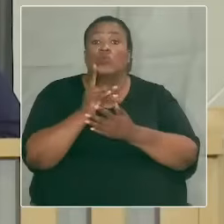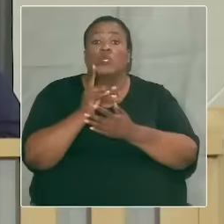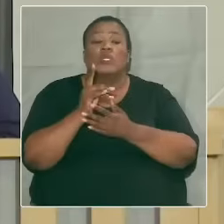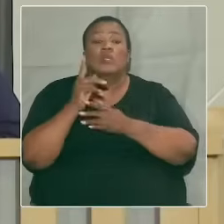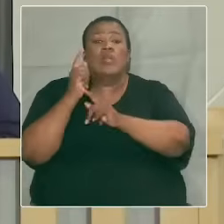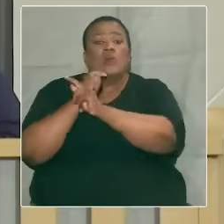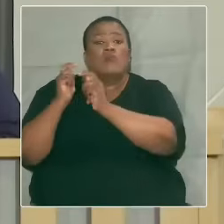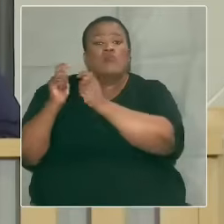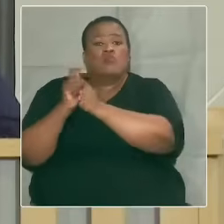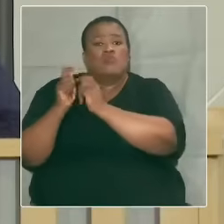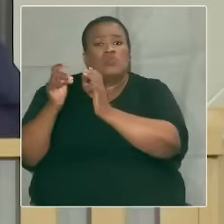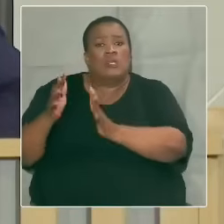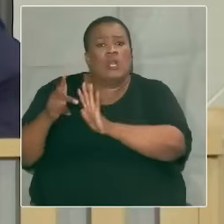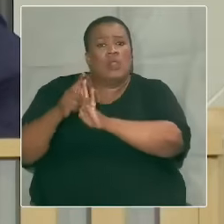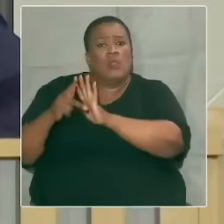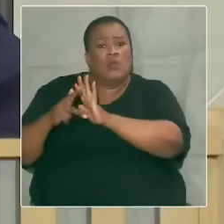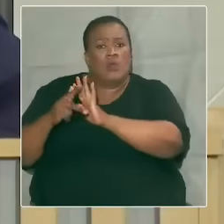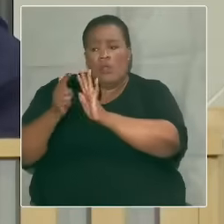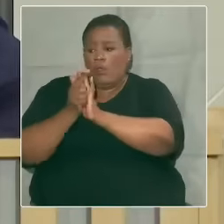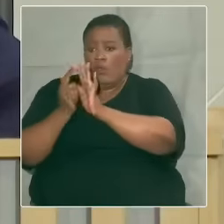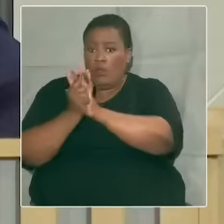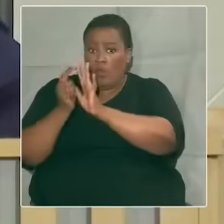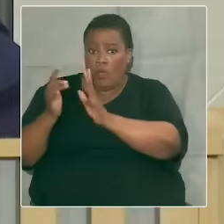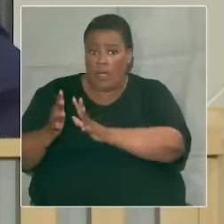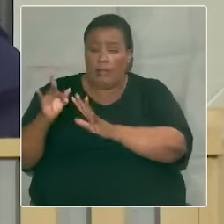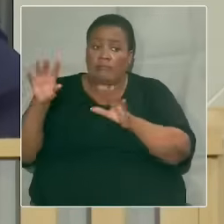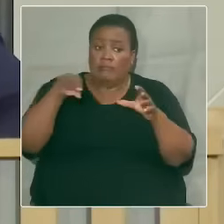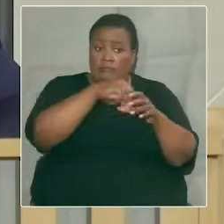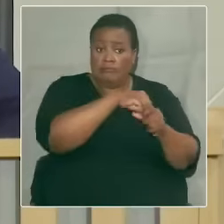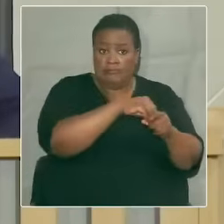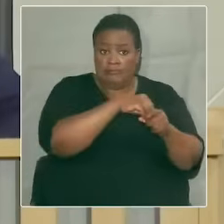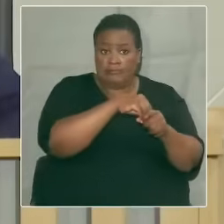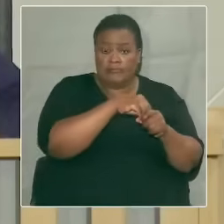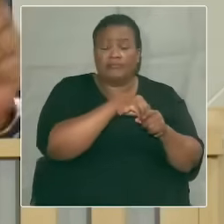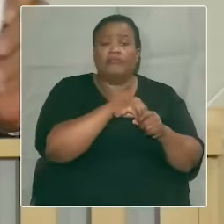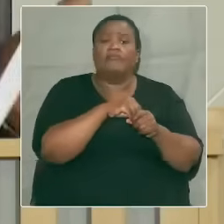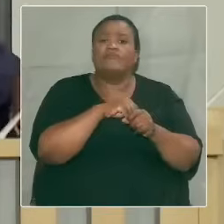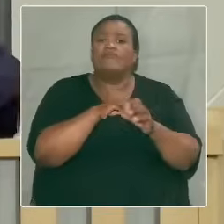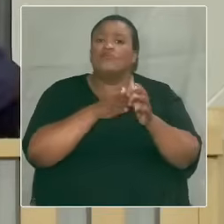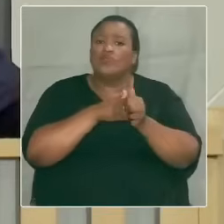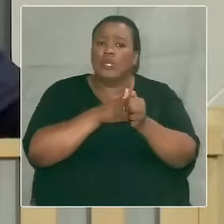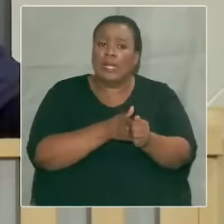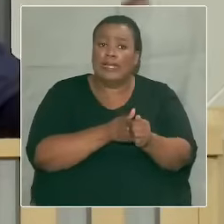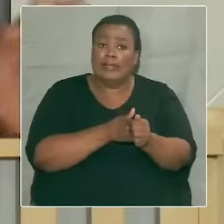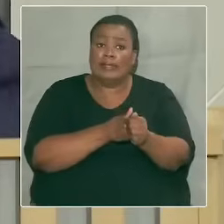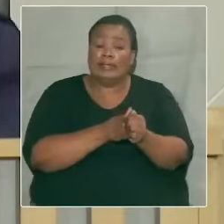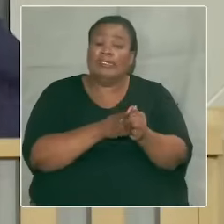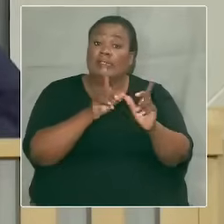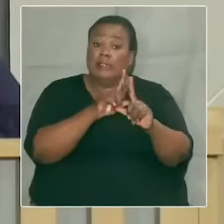integration facilitated prosecutorial guided throughout